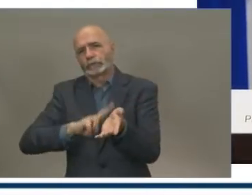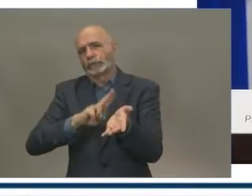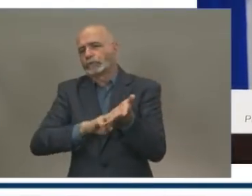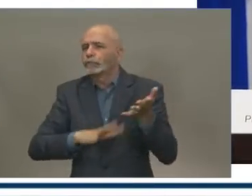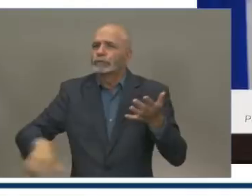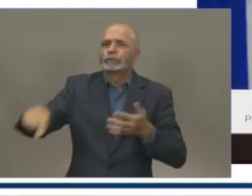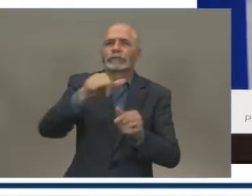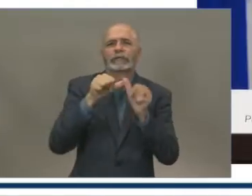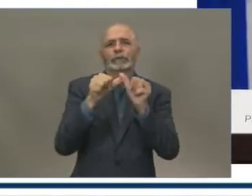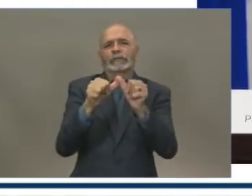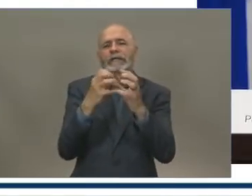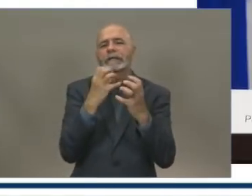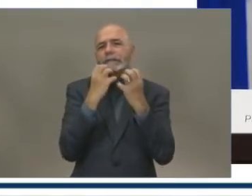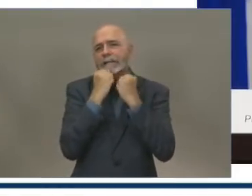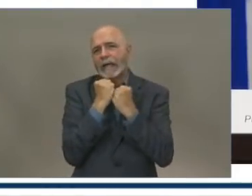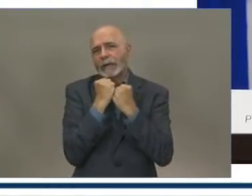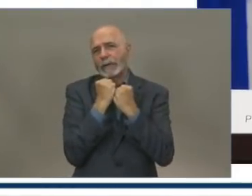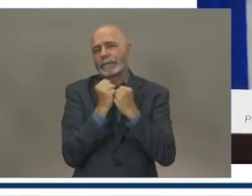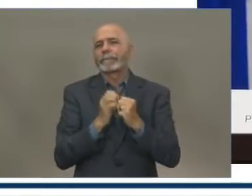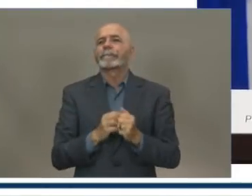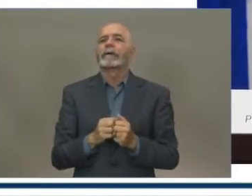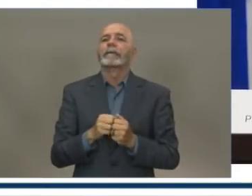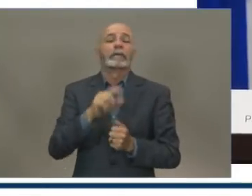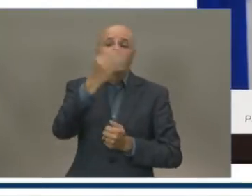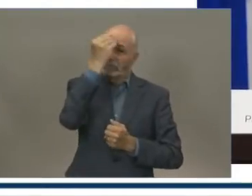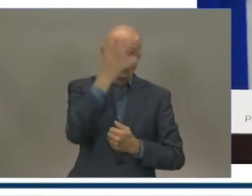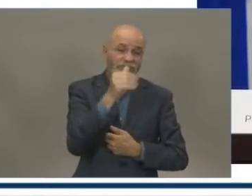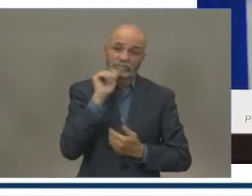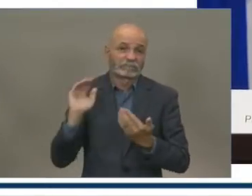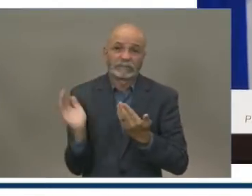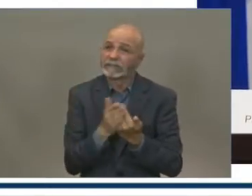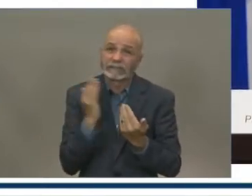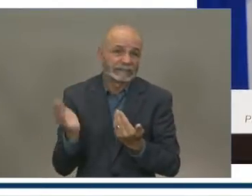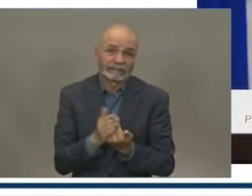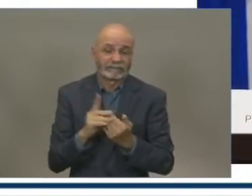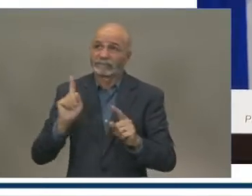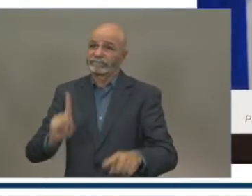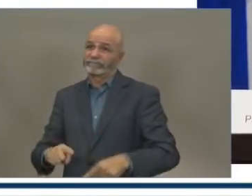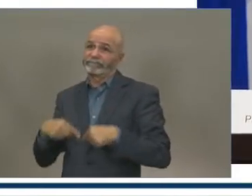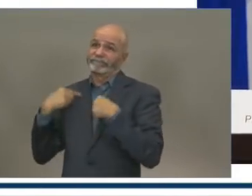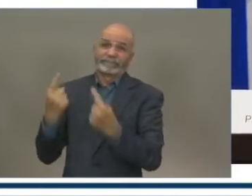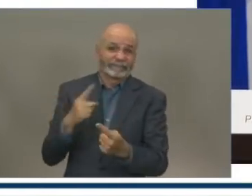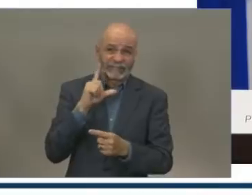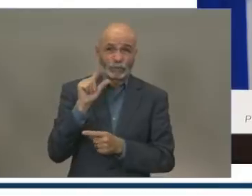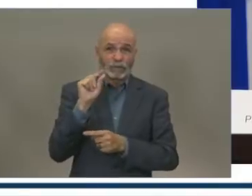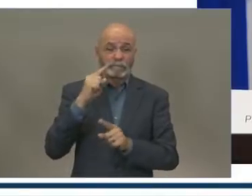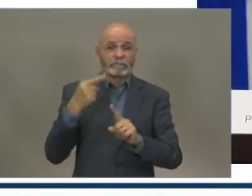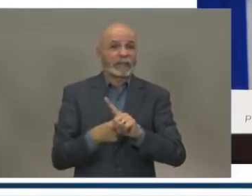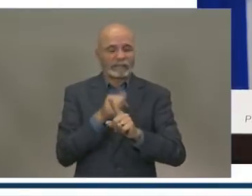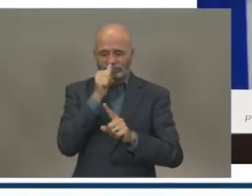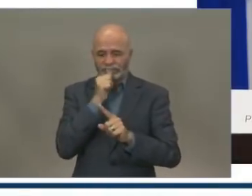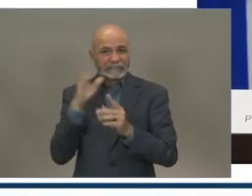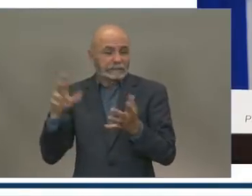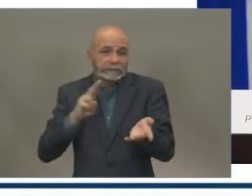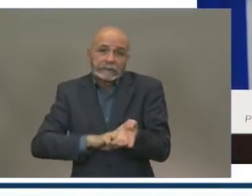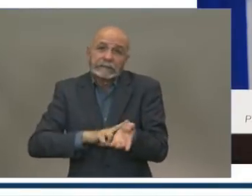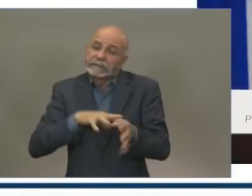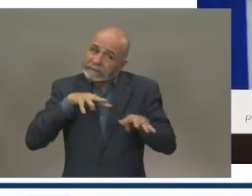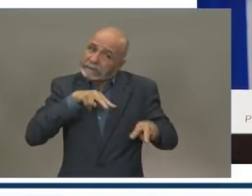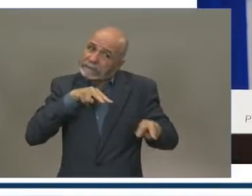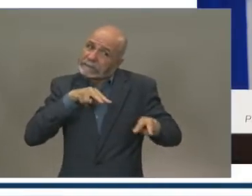been, it's never been a time when they've been more needed than over the last 20 months of the pandemic. So on behalf of Dr. Strang and the